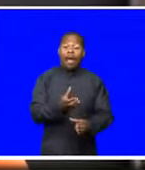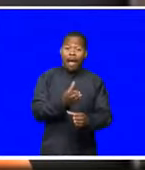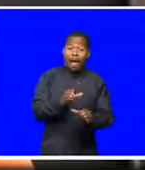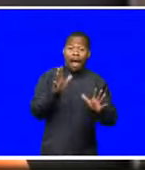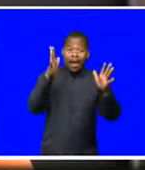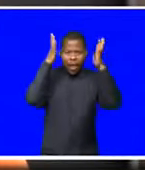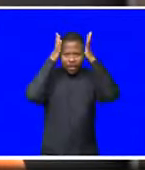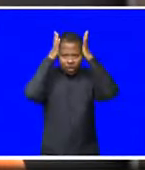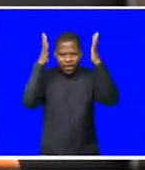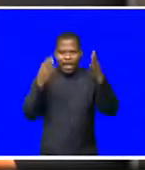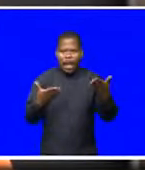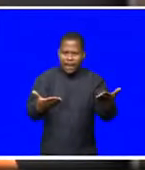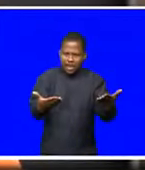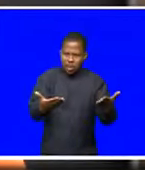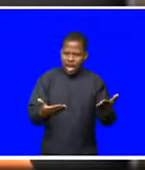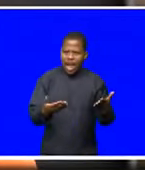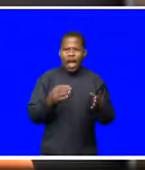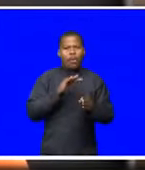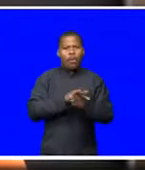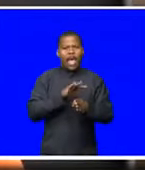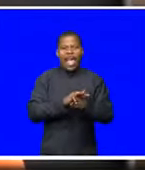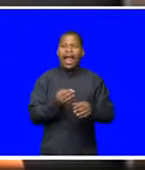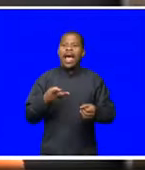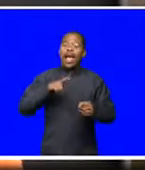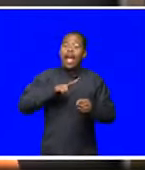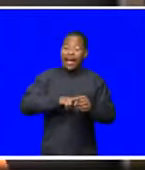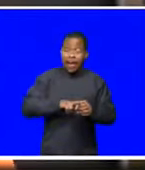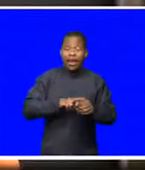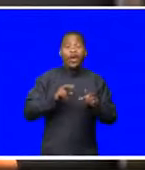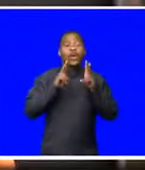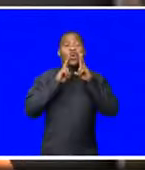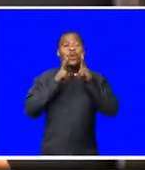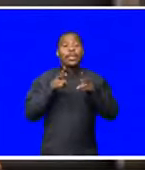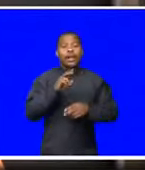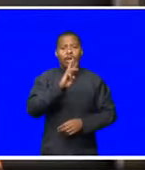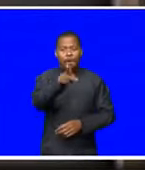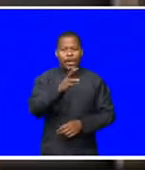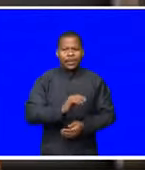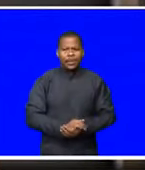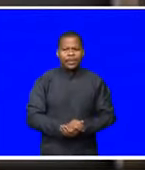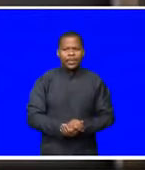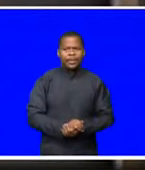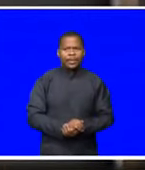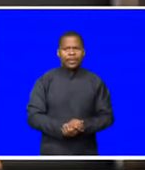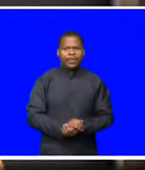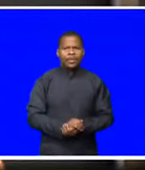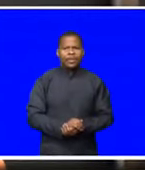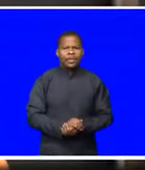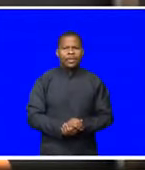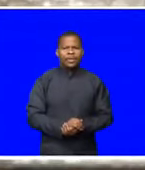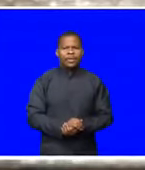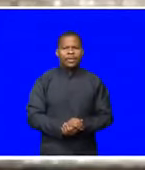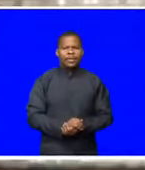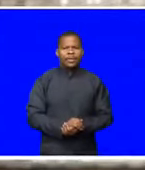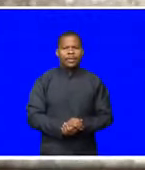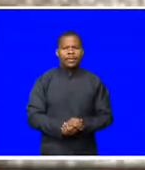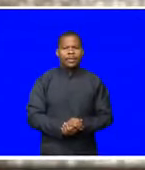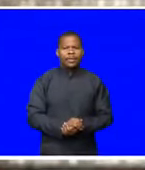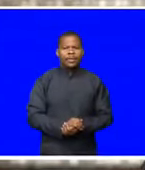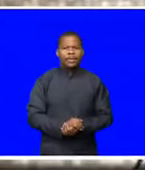know. This is not fun, could this be like awkward when it comes to all those things. But we were so good.